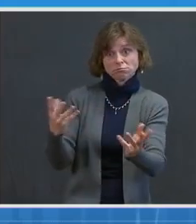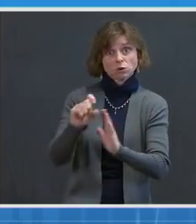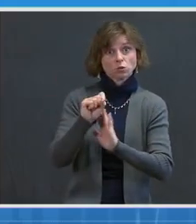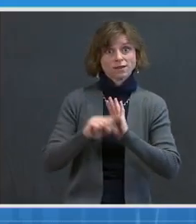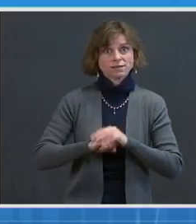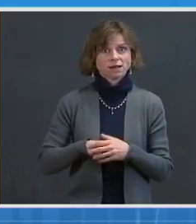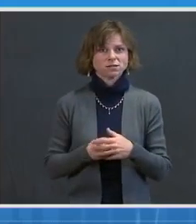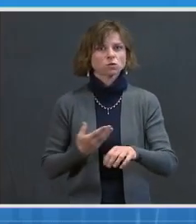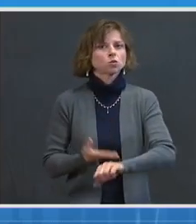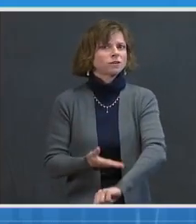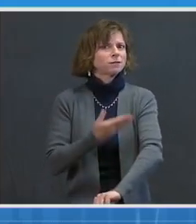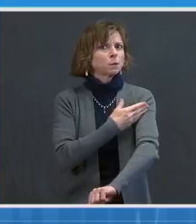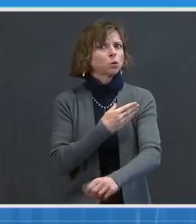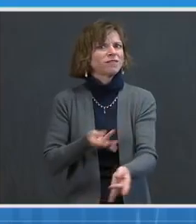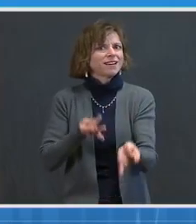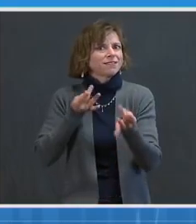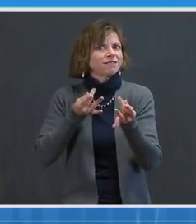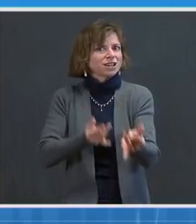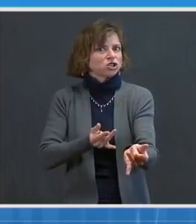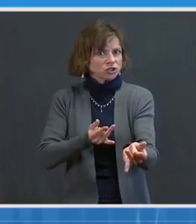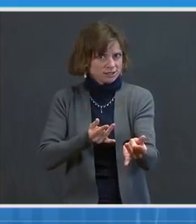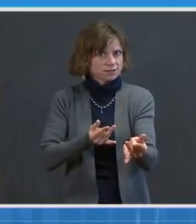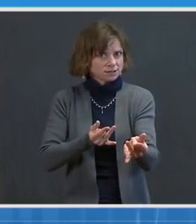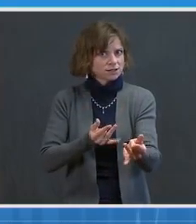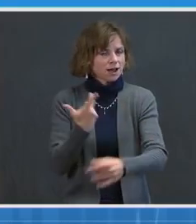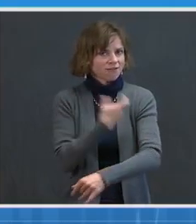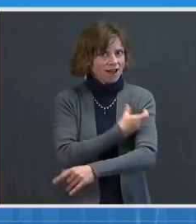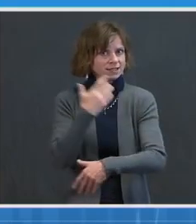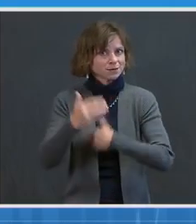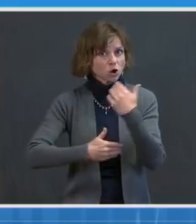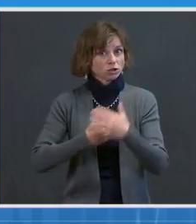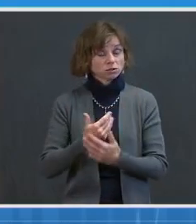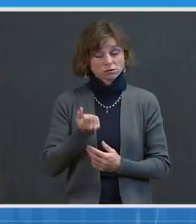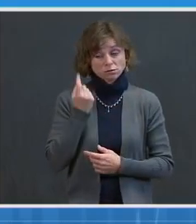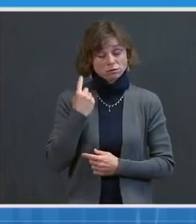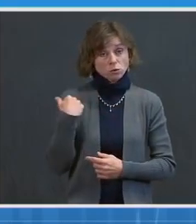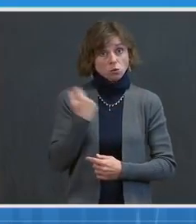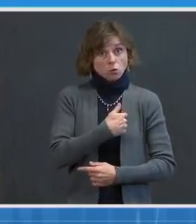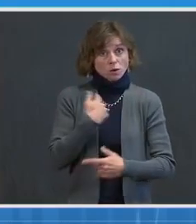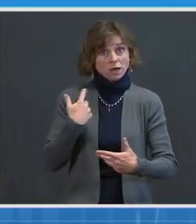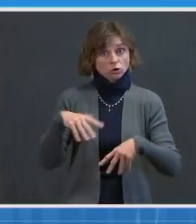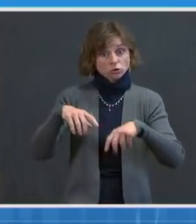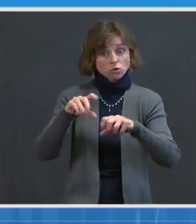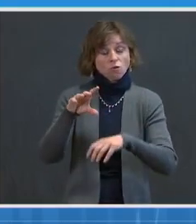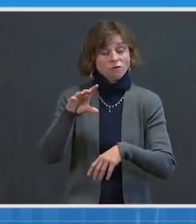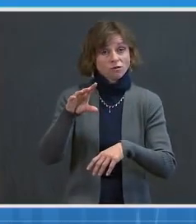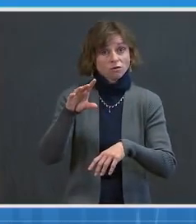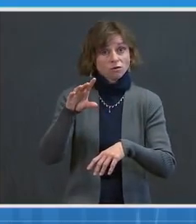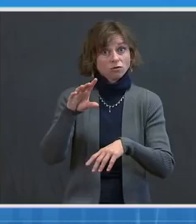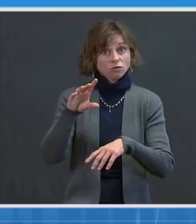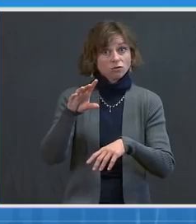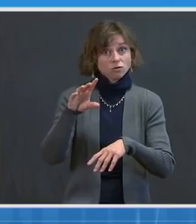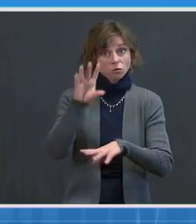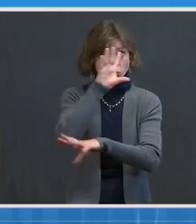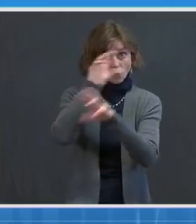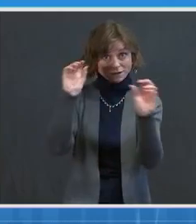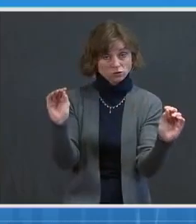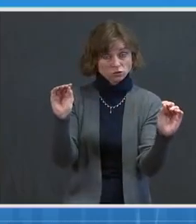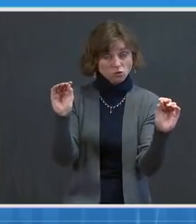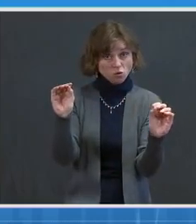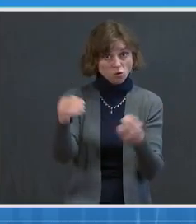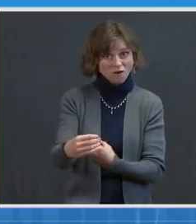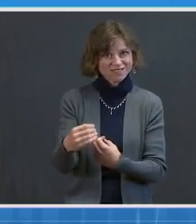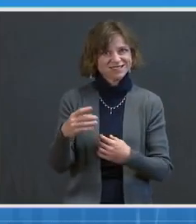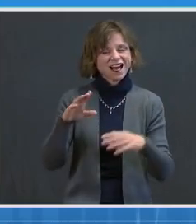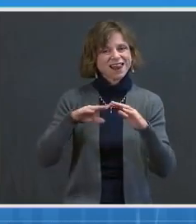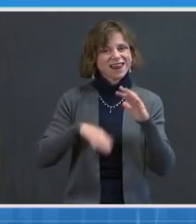vaccination process. When we arrived, less than half of vaccines distributed to states were administered. Today, that number